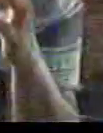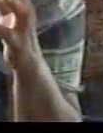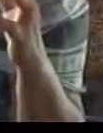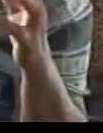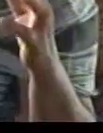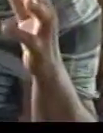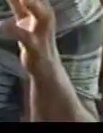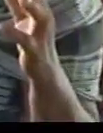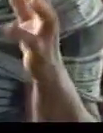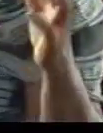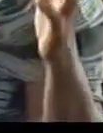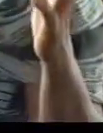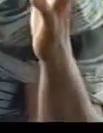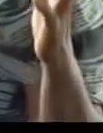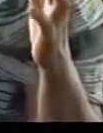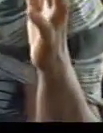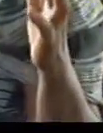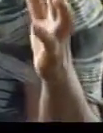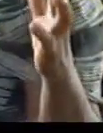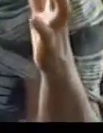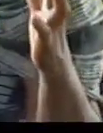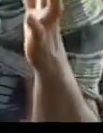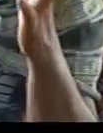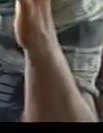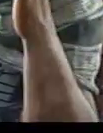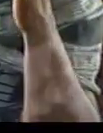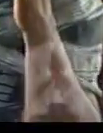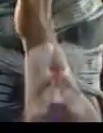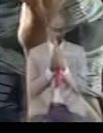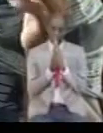In Jesus' name we pray.